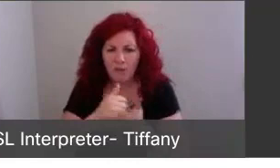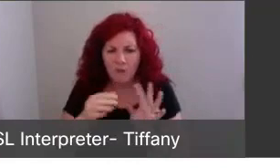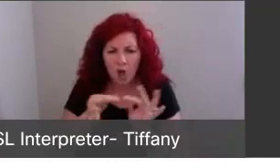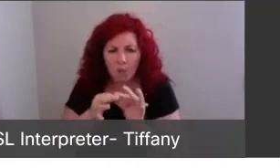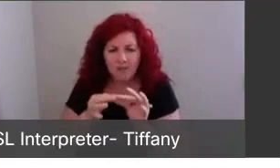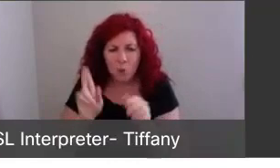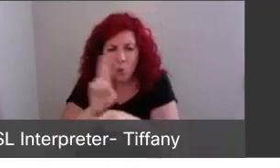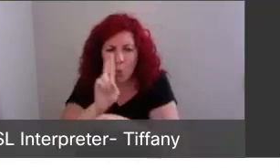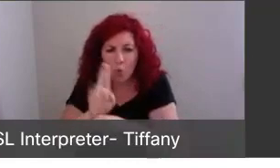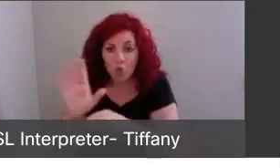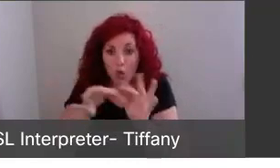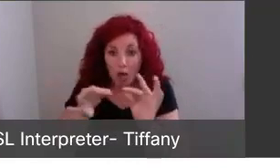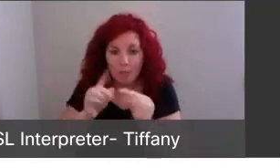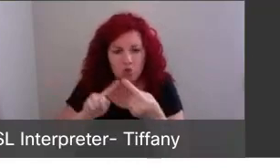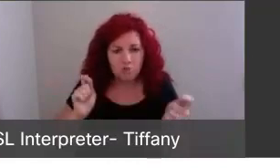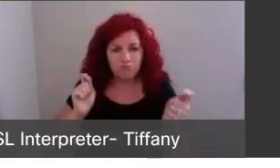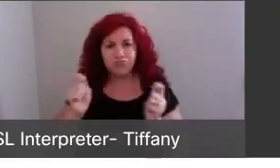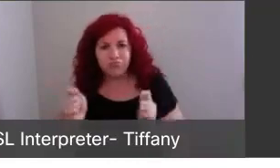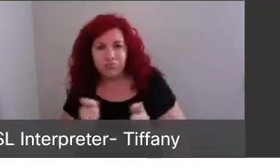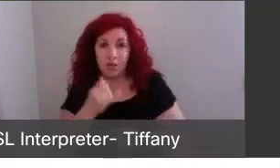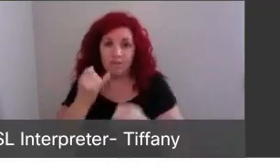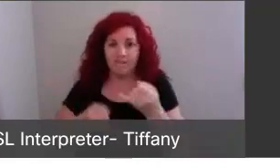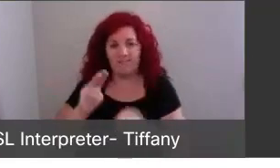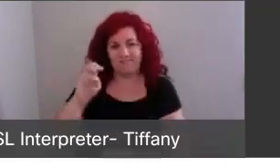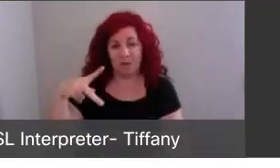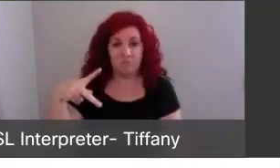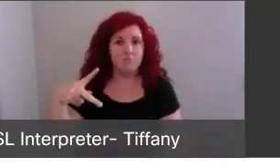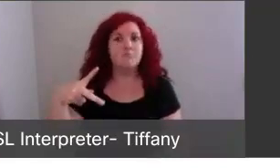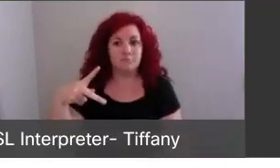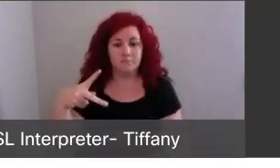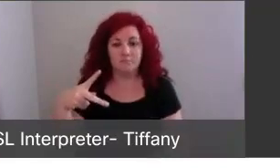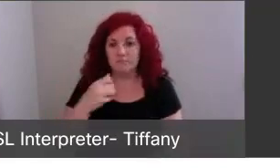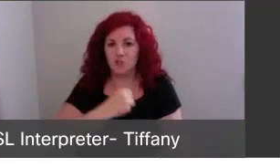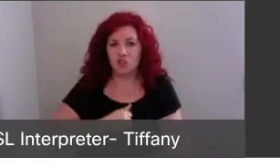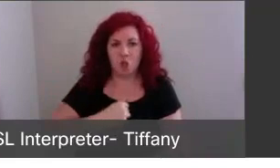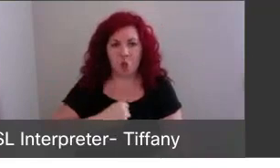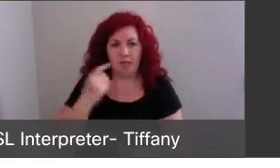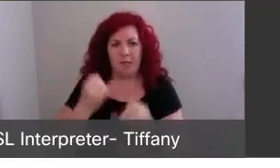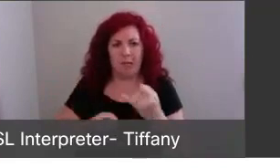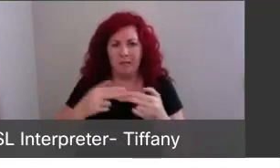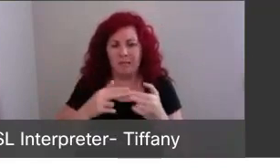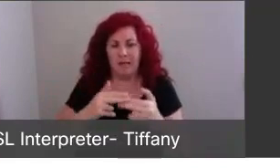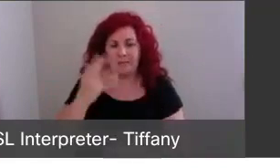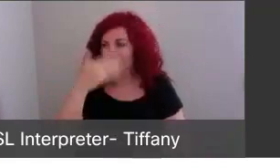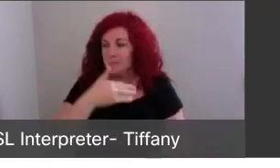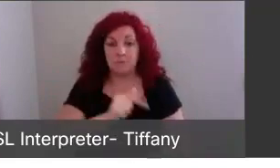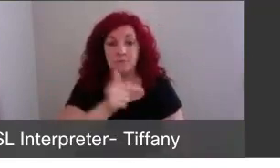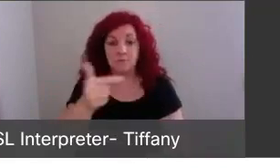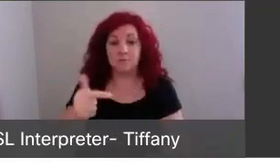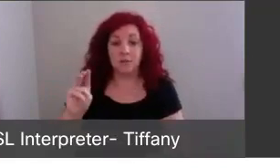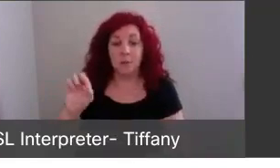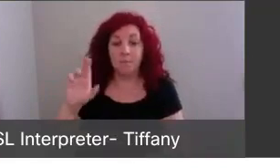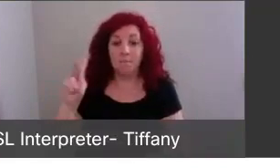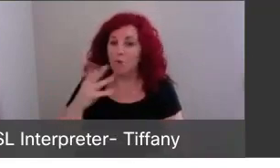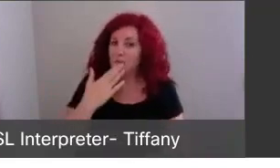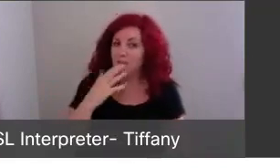to adjust them to the final maps. So with that, sorry for missing that last slide, I'll turn it over to Mark now. Thanks,